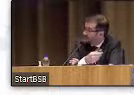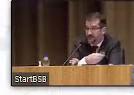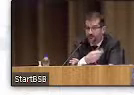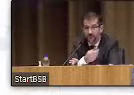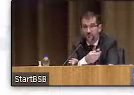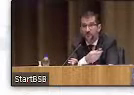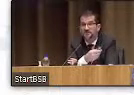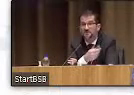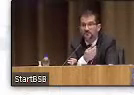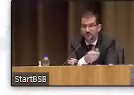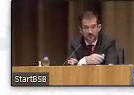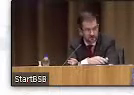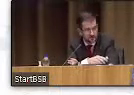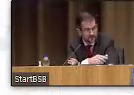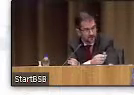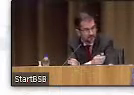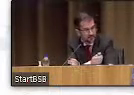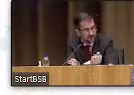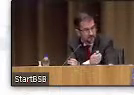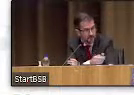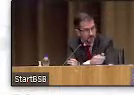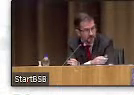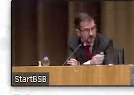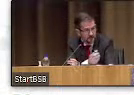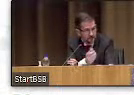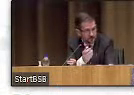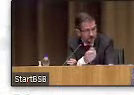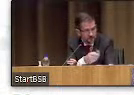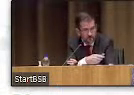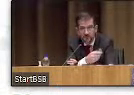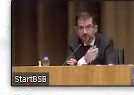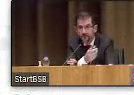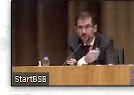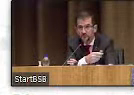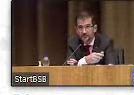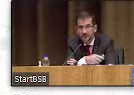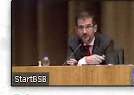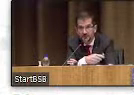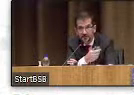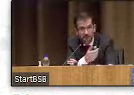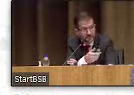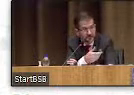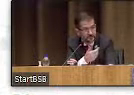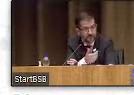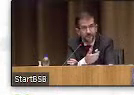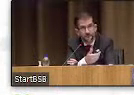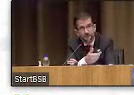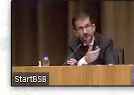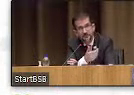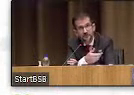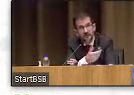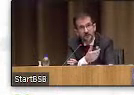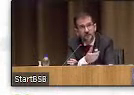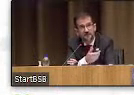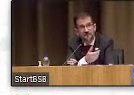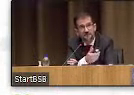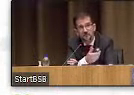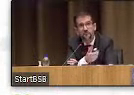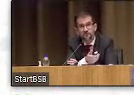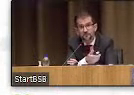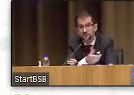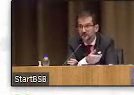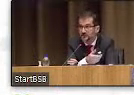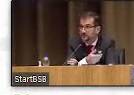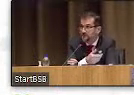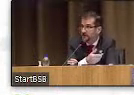So it's more than 60% of the municipality of the state. In the Conceição group,